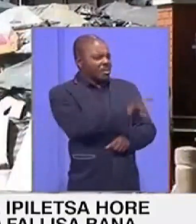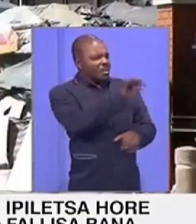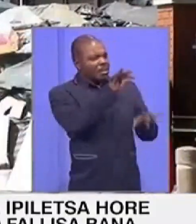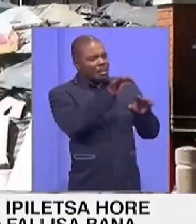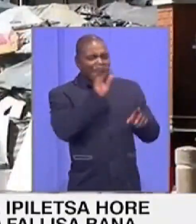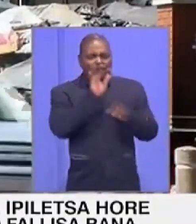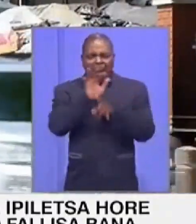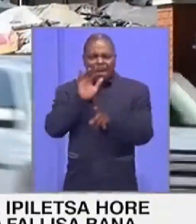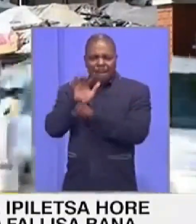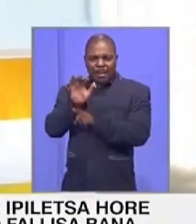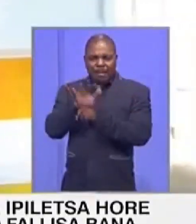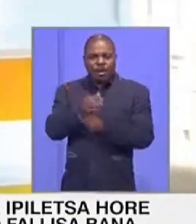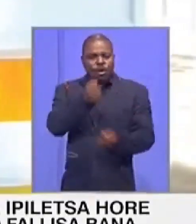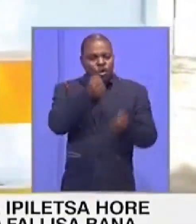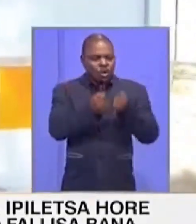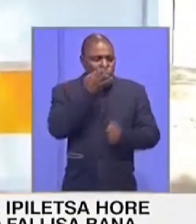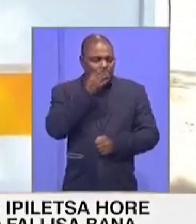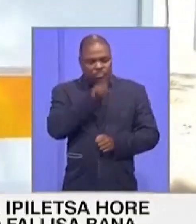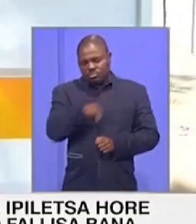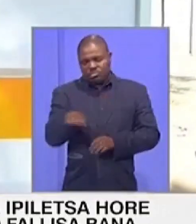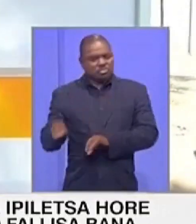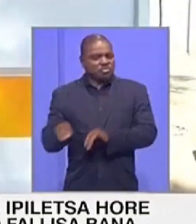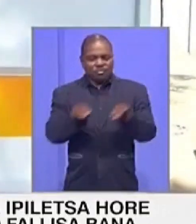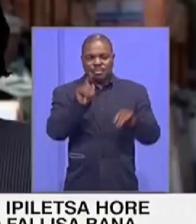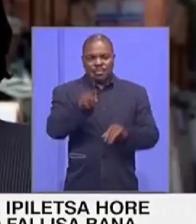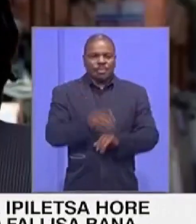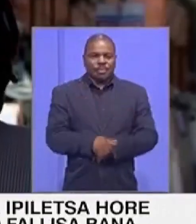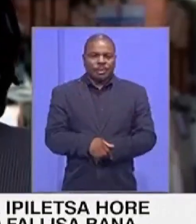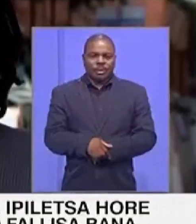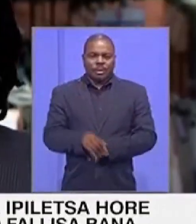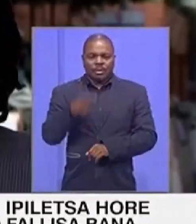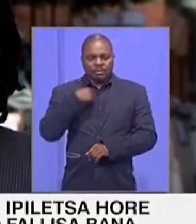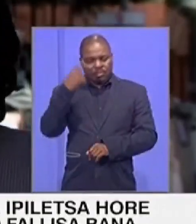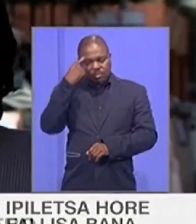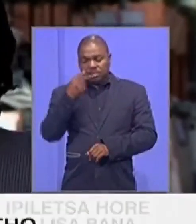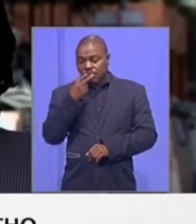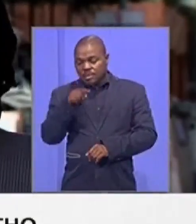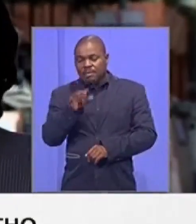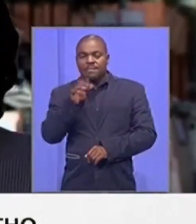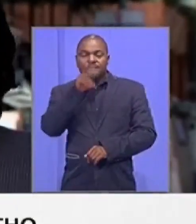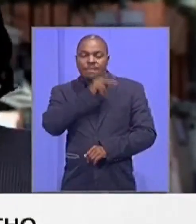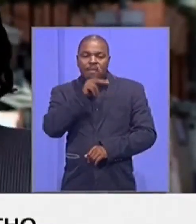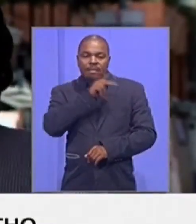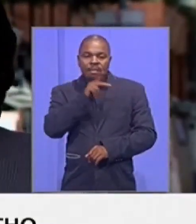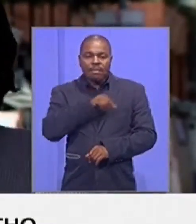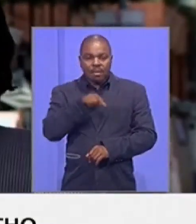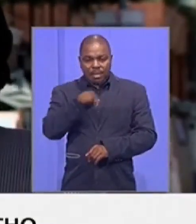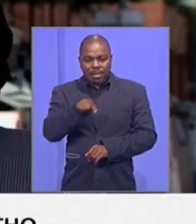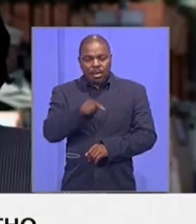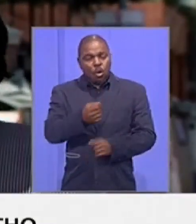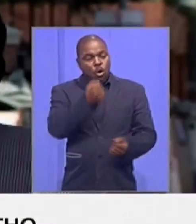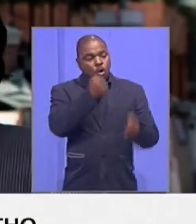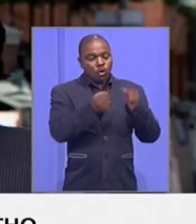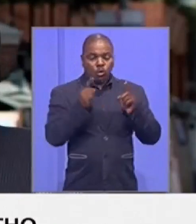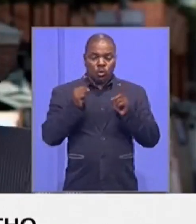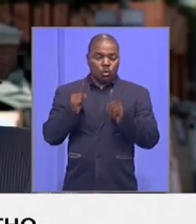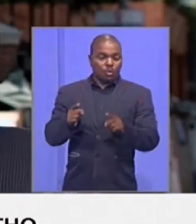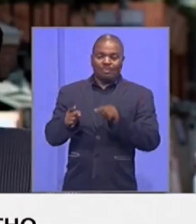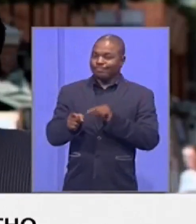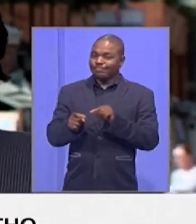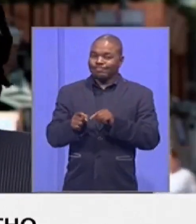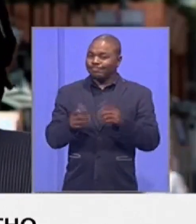e reng ba lokela ho tloswa. We do intend to be here on Friday to make sure that there is due compliance with obviously a court order which cannot